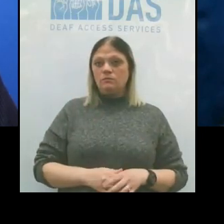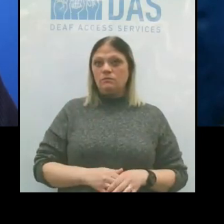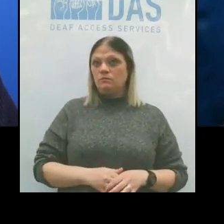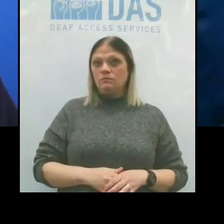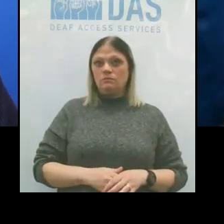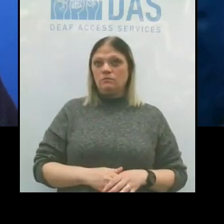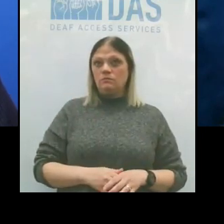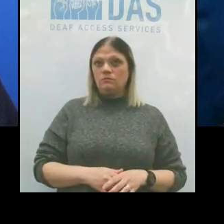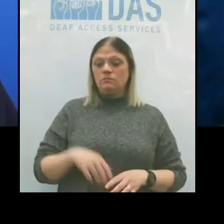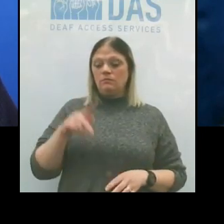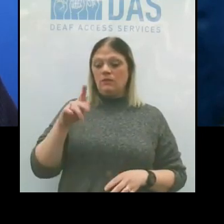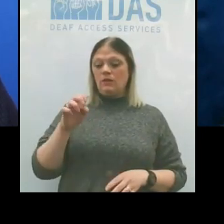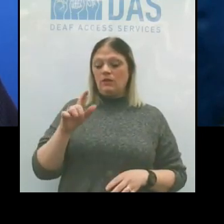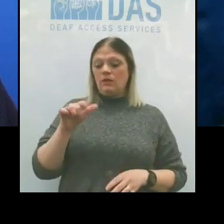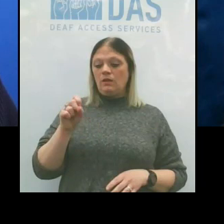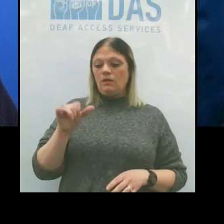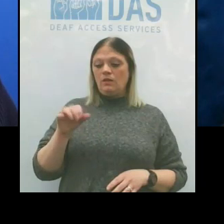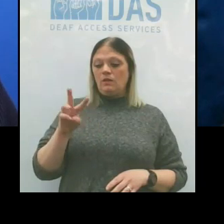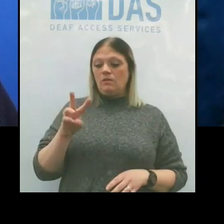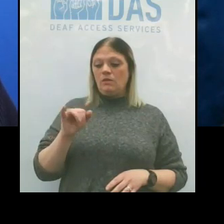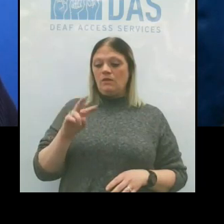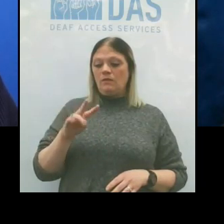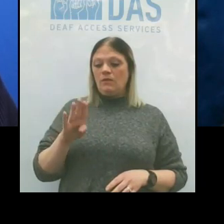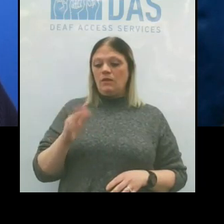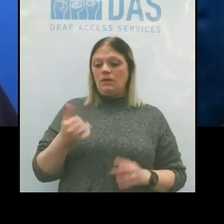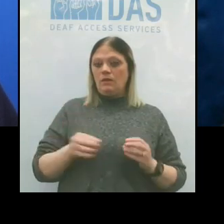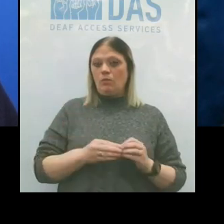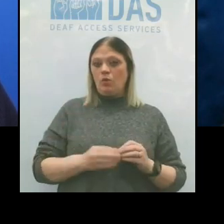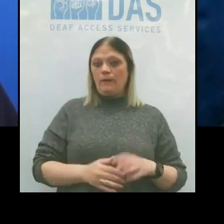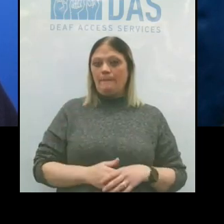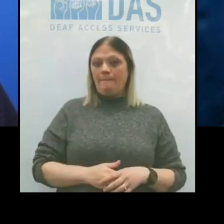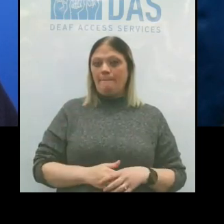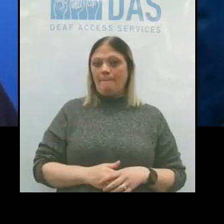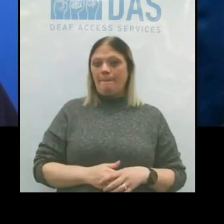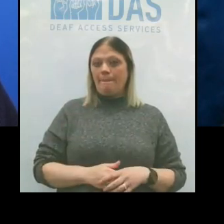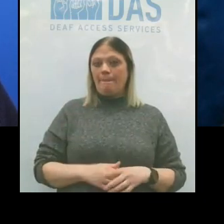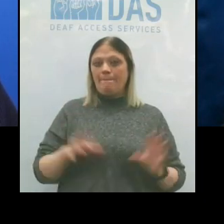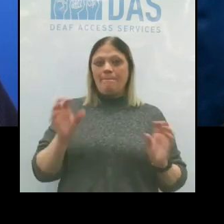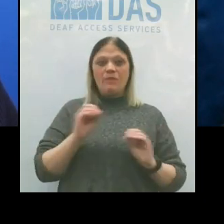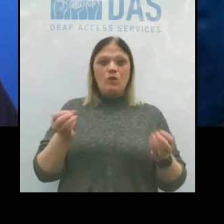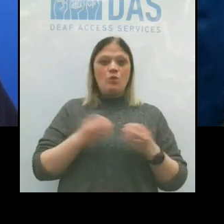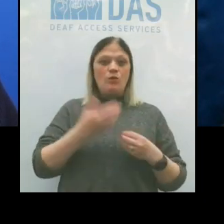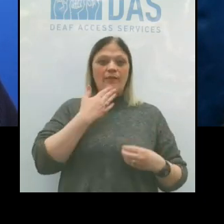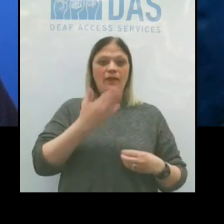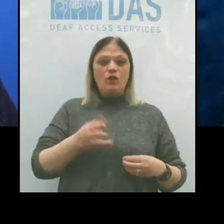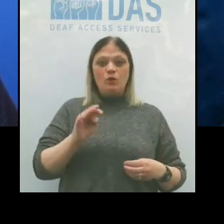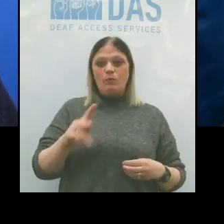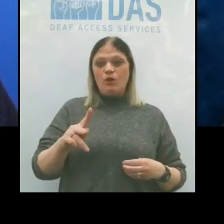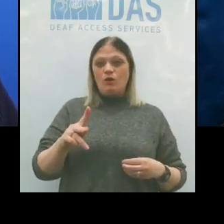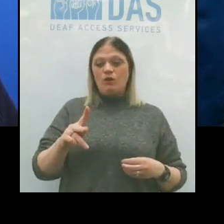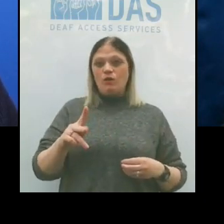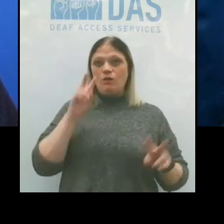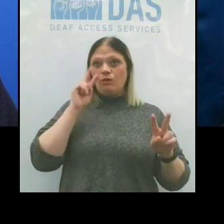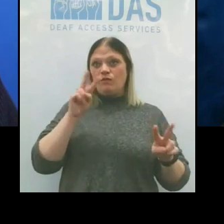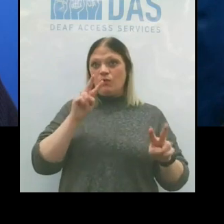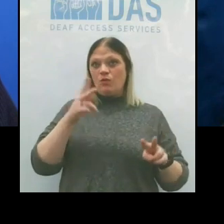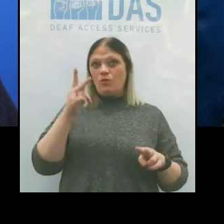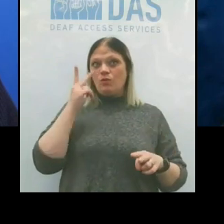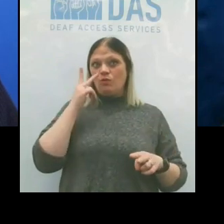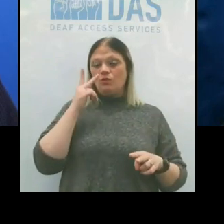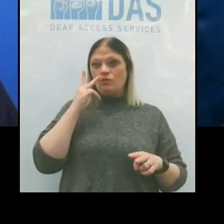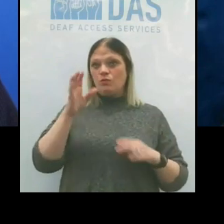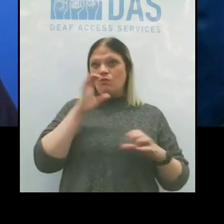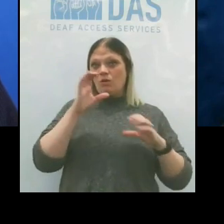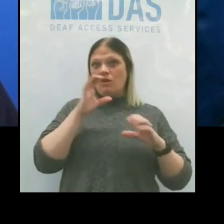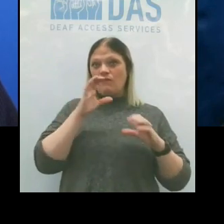If not, Kelsey Anderson, WIVB, any other questions? No further questions. Thanks, Mark. Thanks. Just look forward to your conversation with